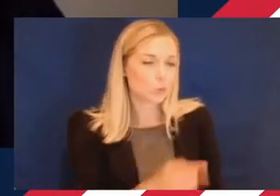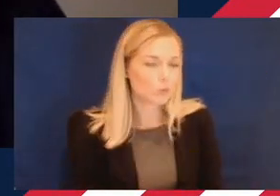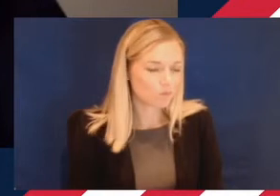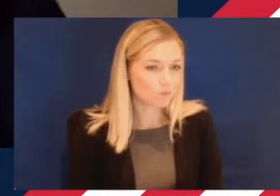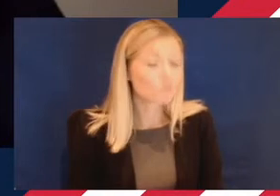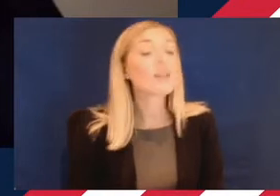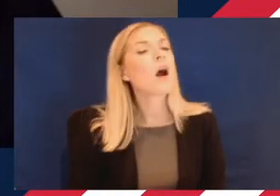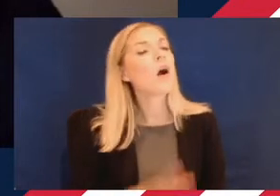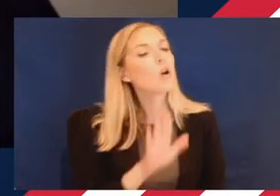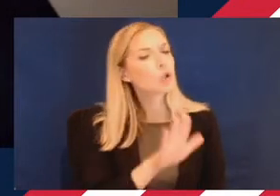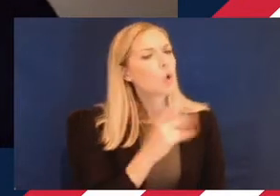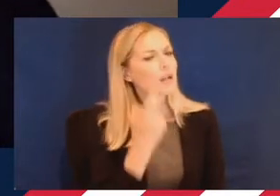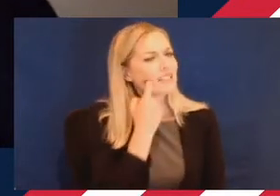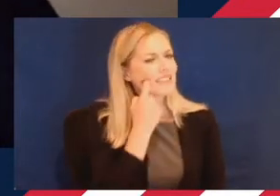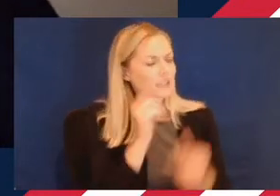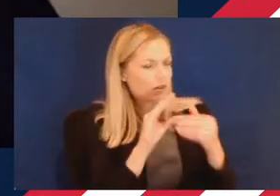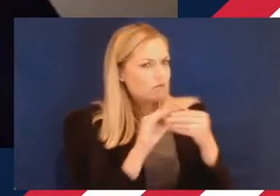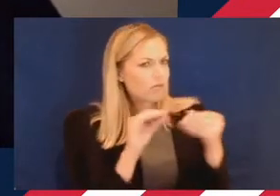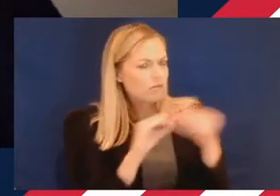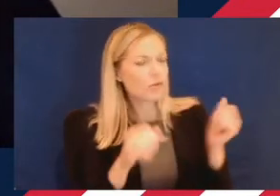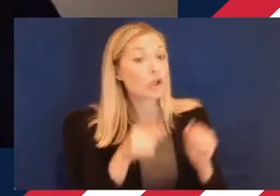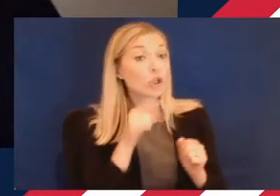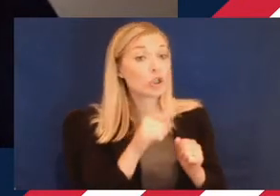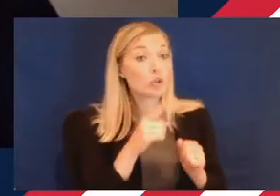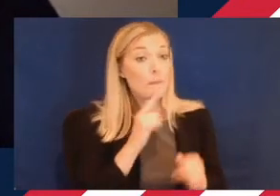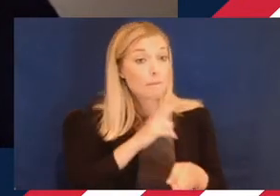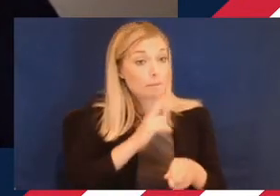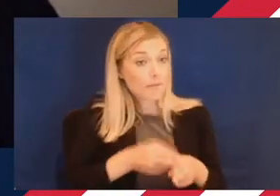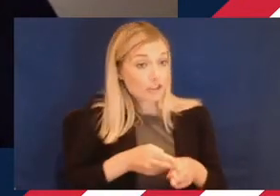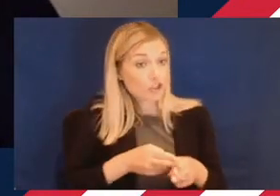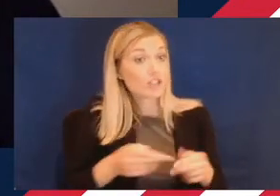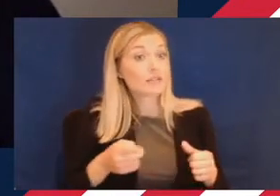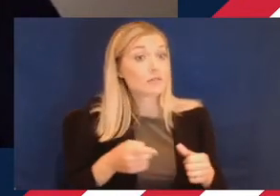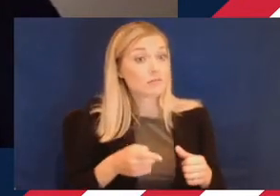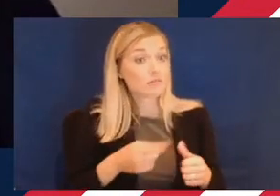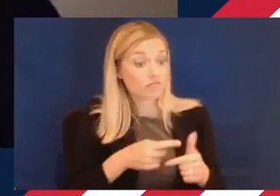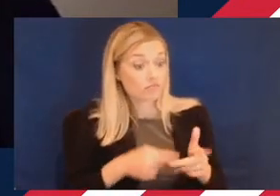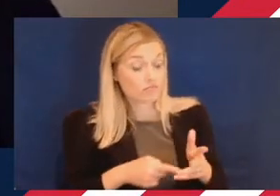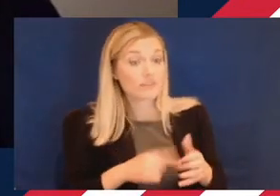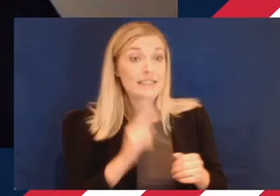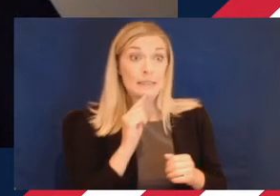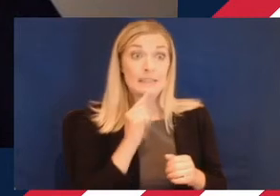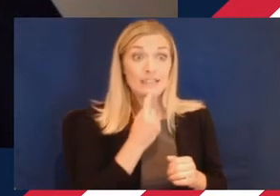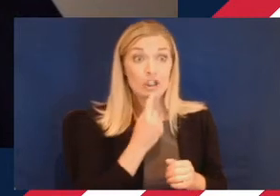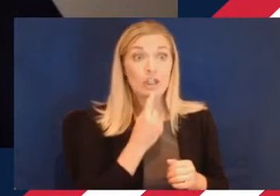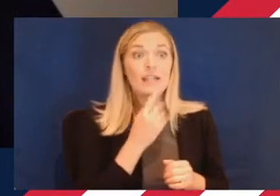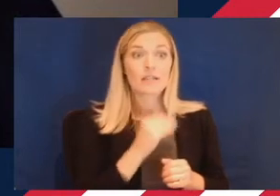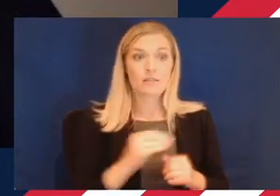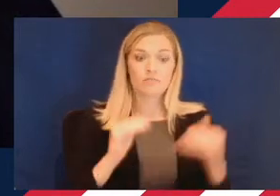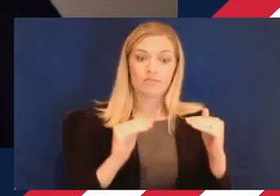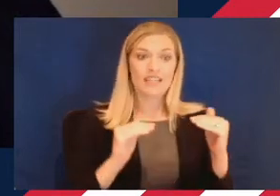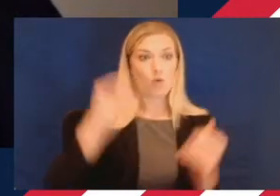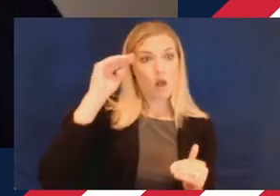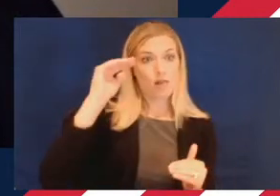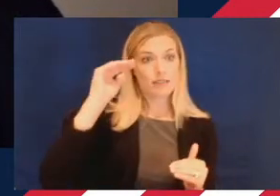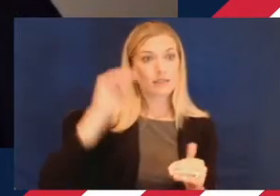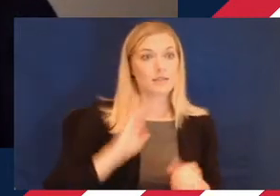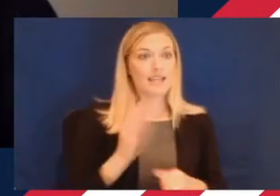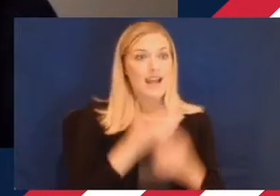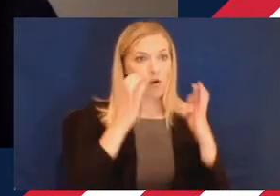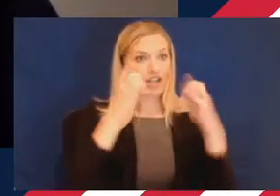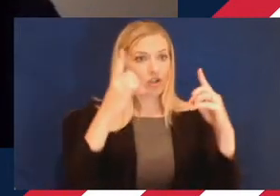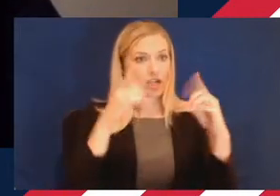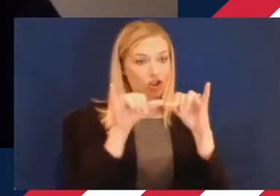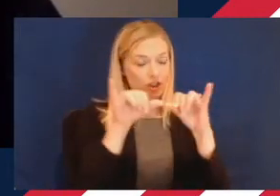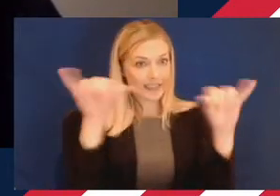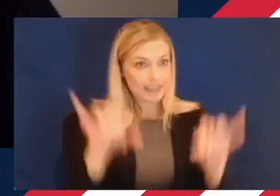testimony, you identified the very serious and acute inequalities in our education system. that have been